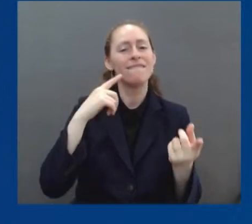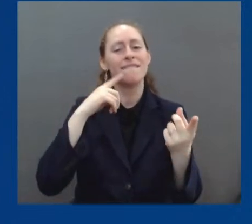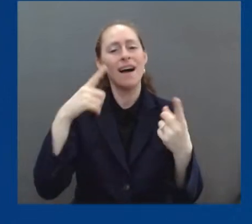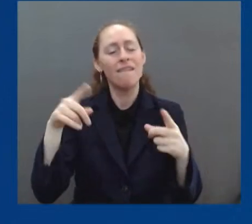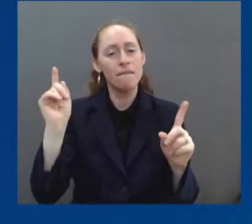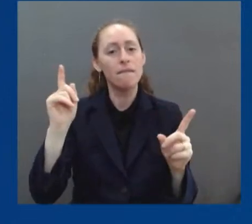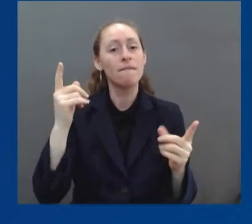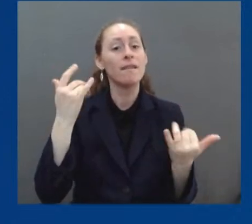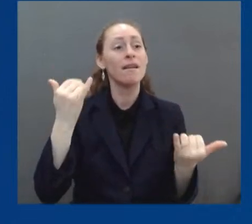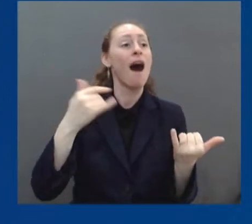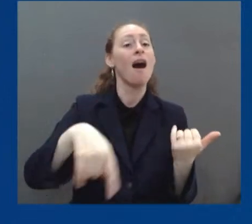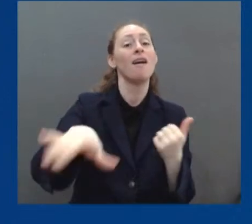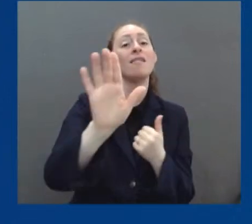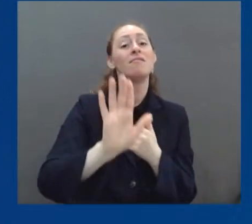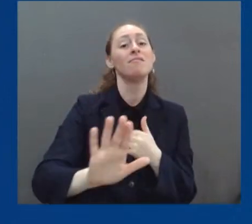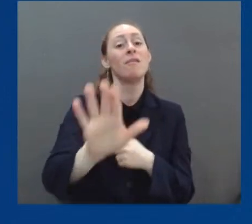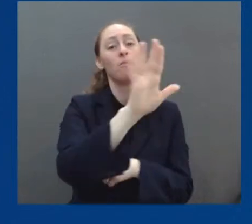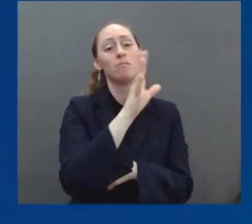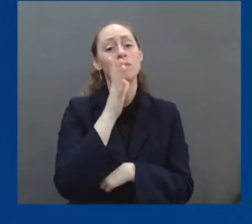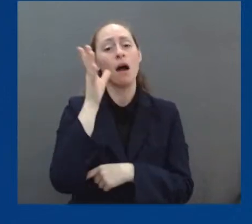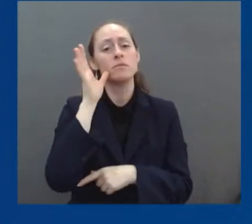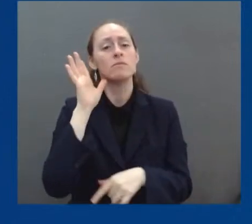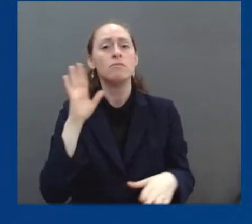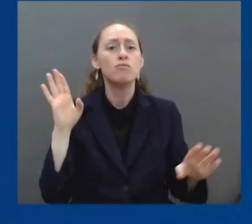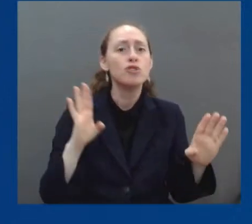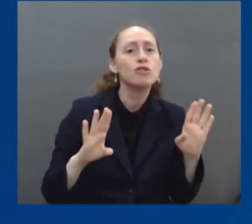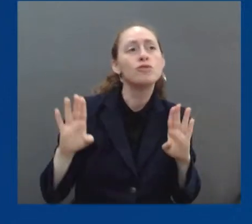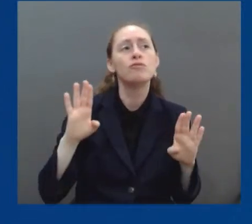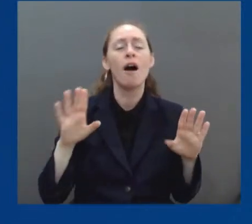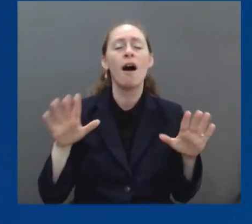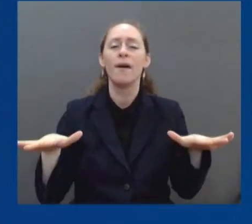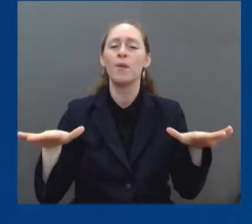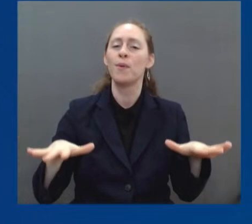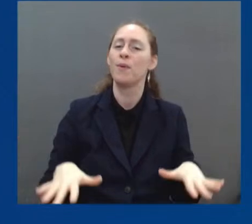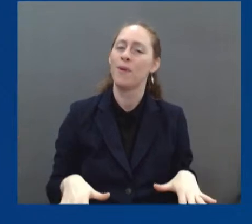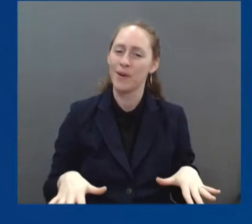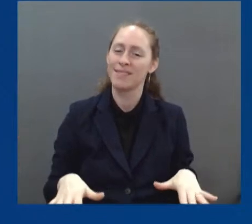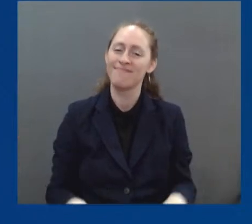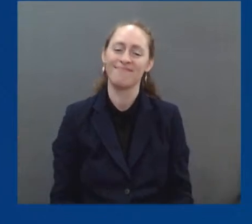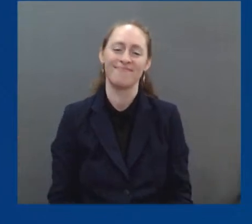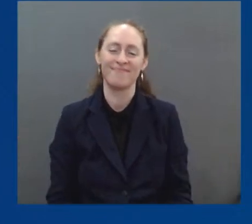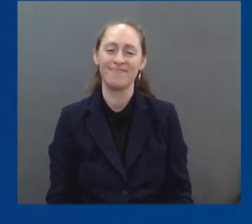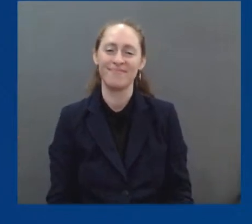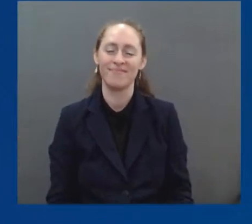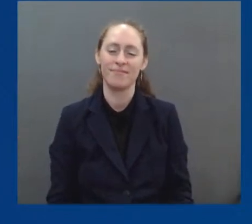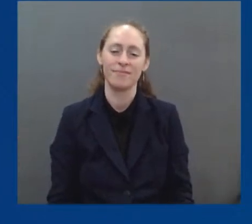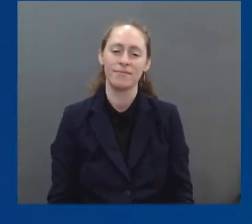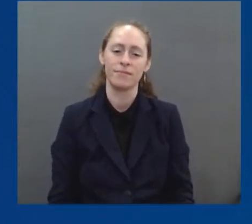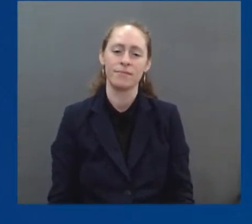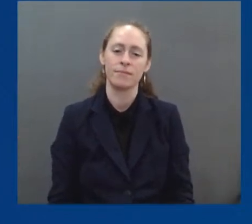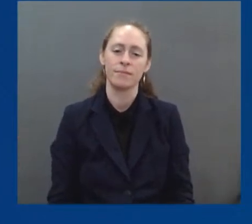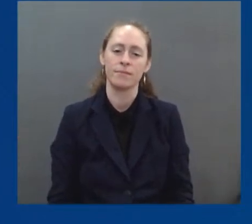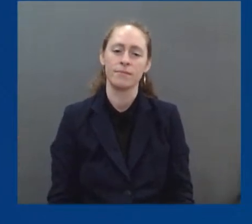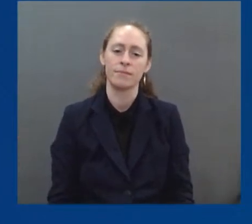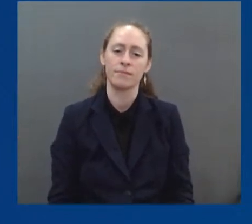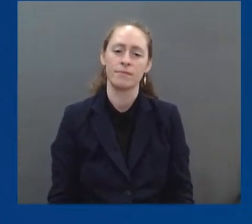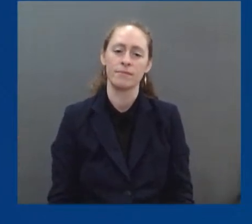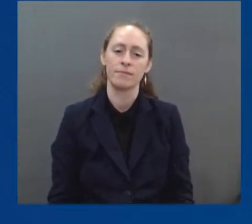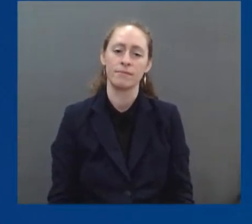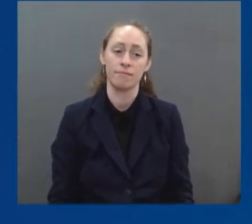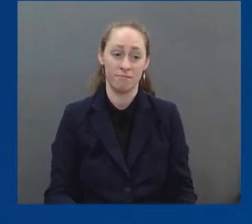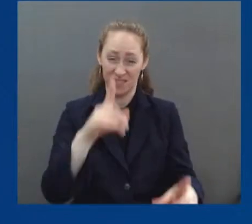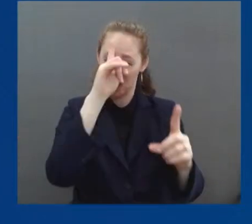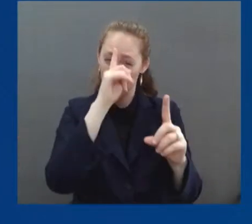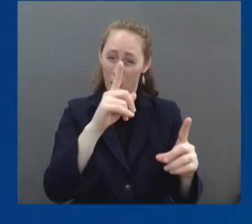Again, this virus knows no borders, so getting more people vaccinated is one of the best ways to protect people here at home and